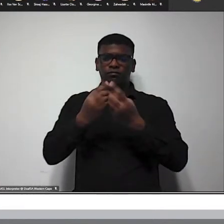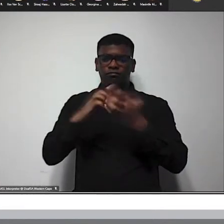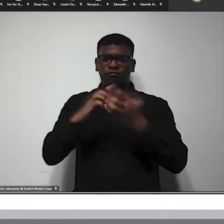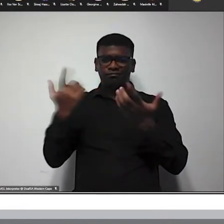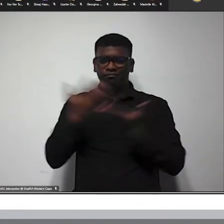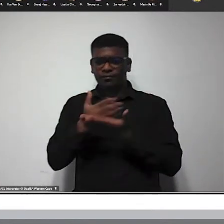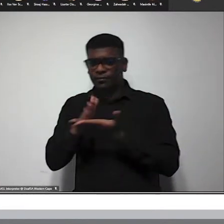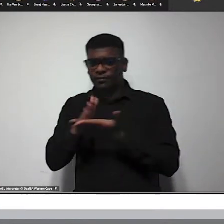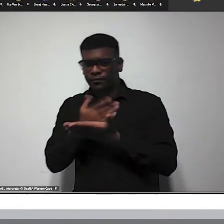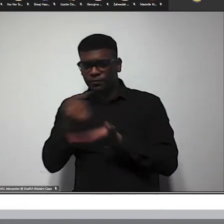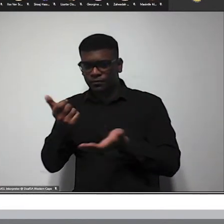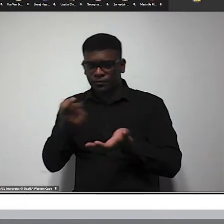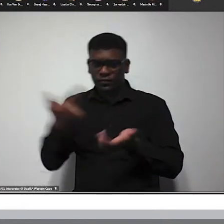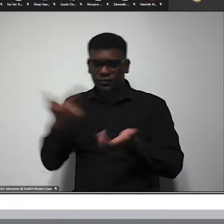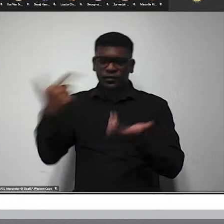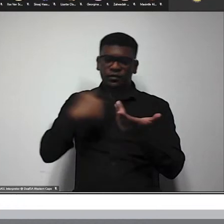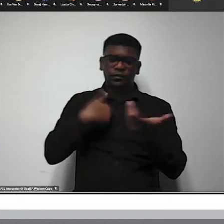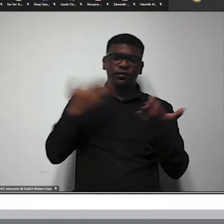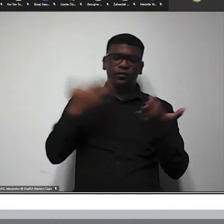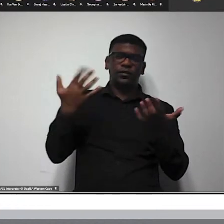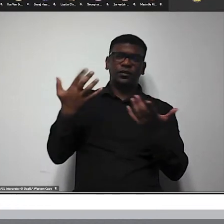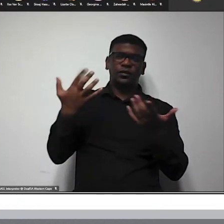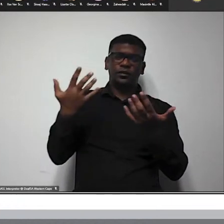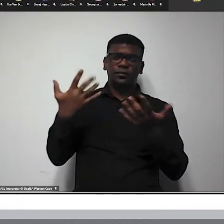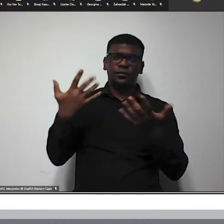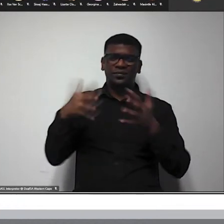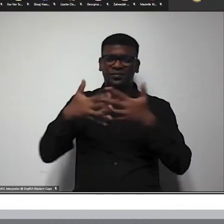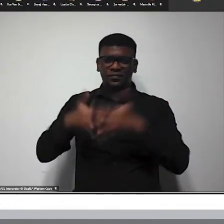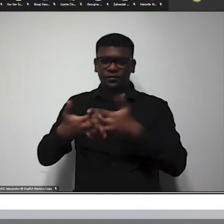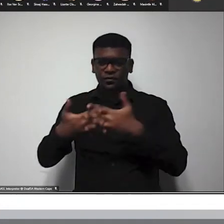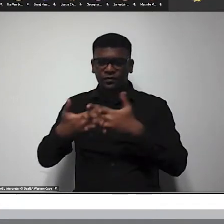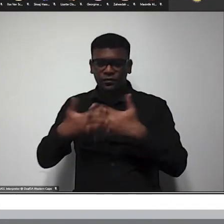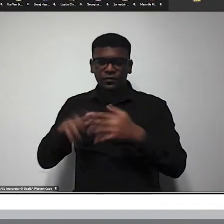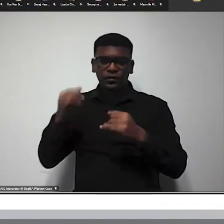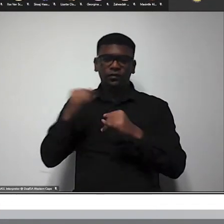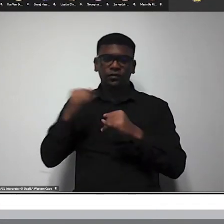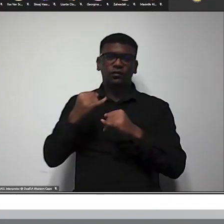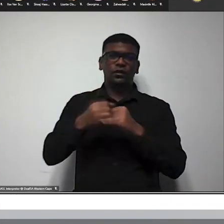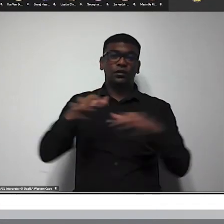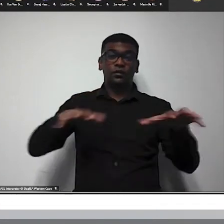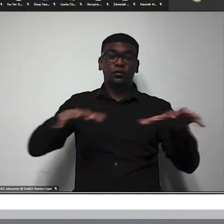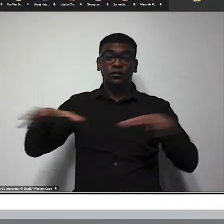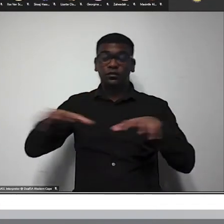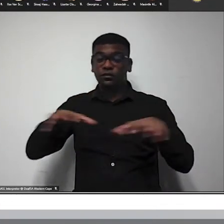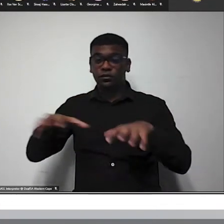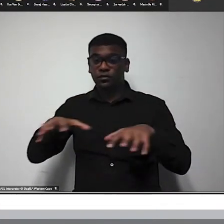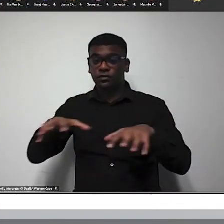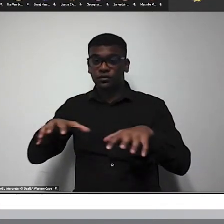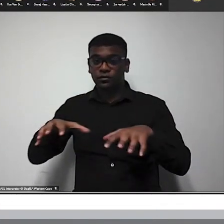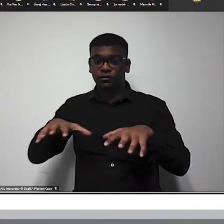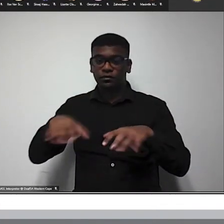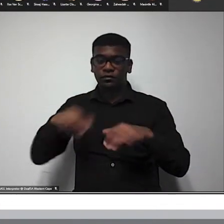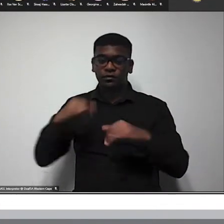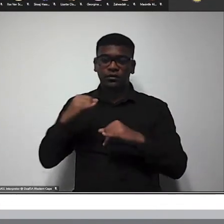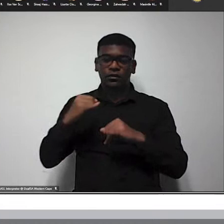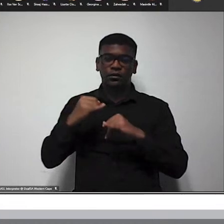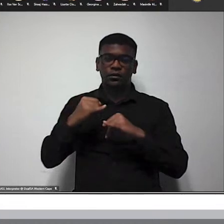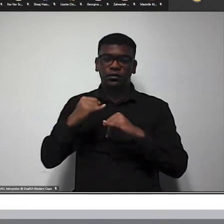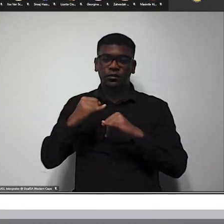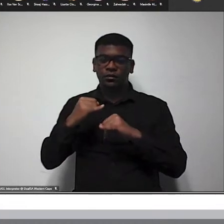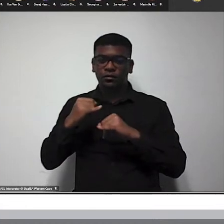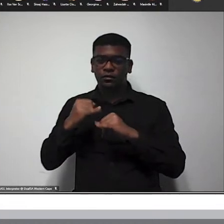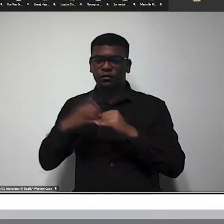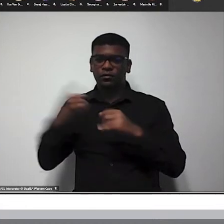what could be the implications of such an action should South Africa not being part of the agreement